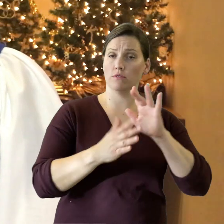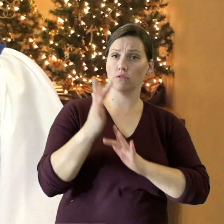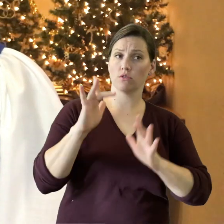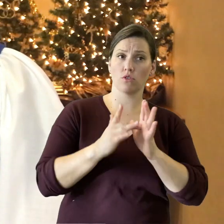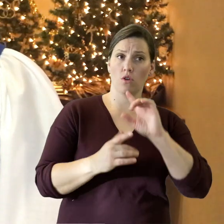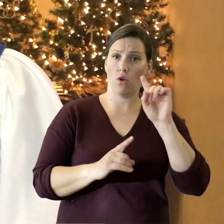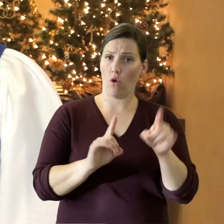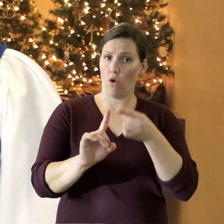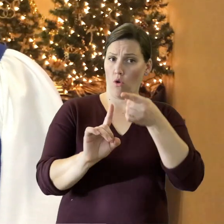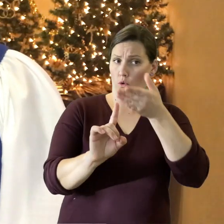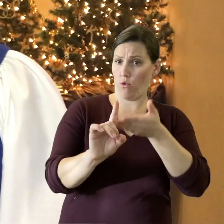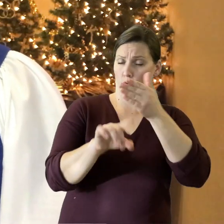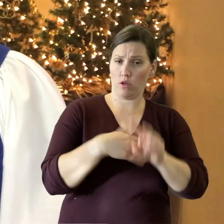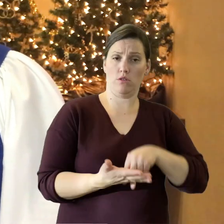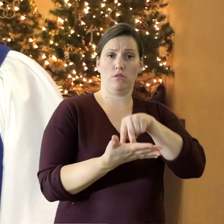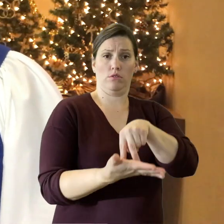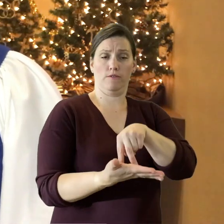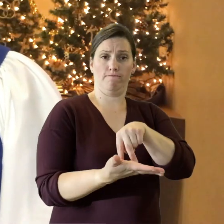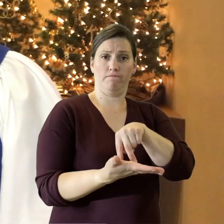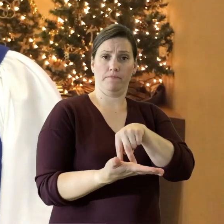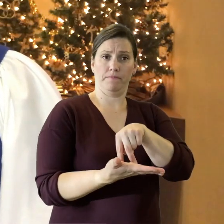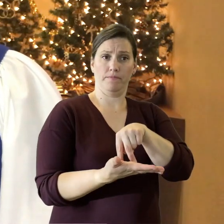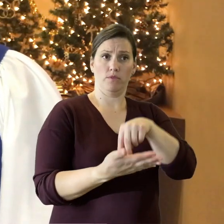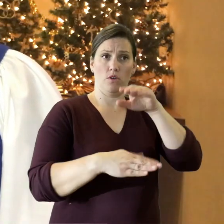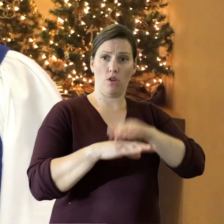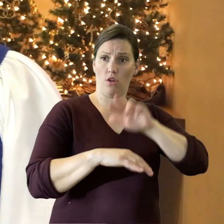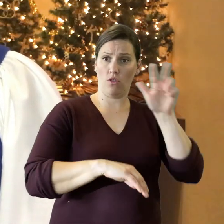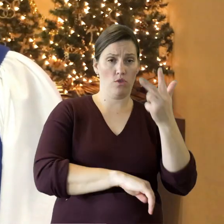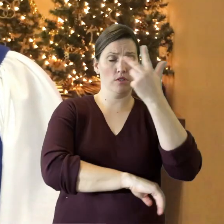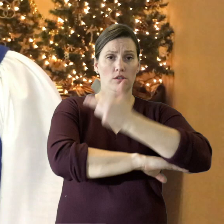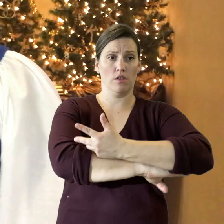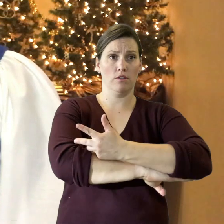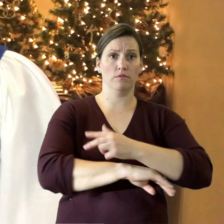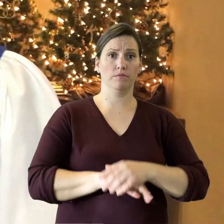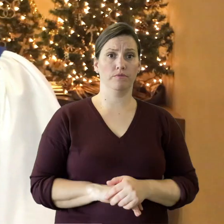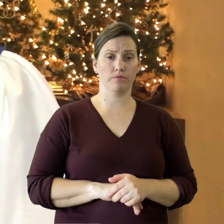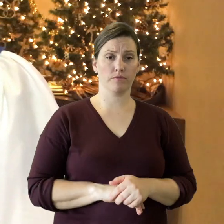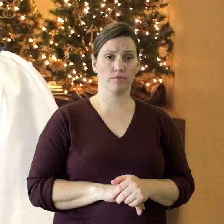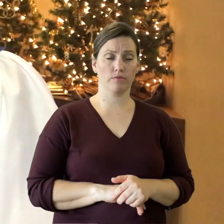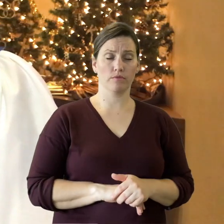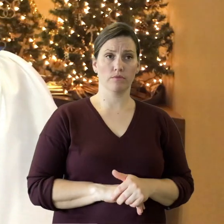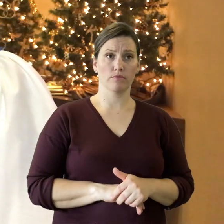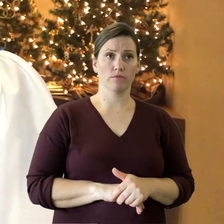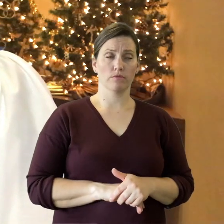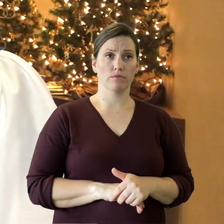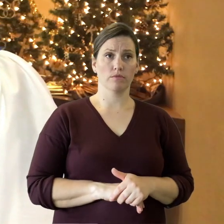on Jesus' own resurrection from the dead on the third day.